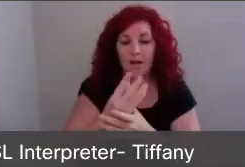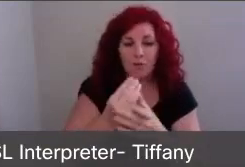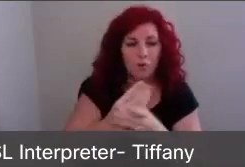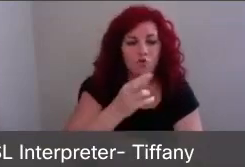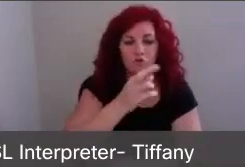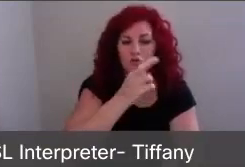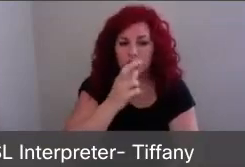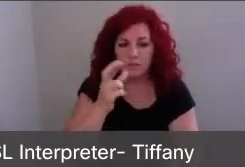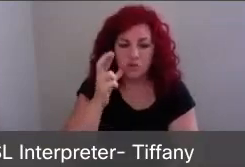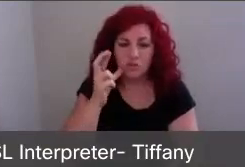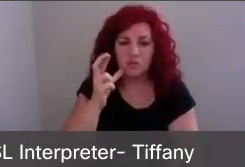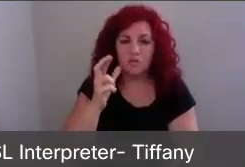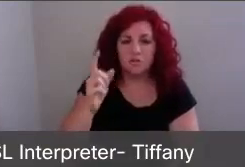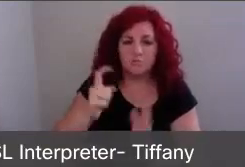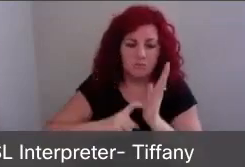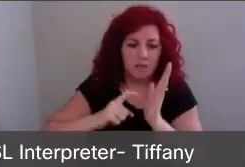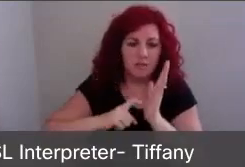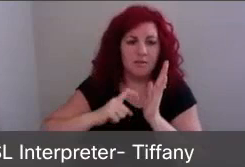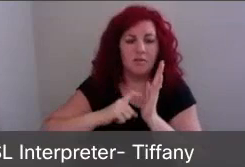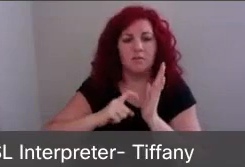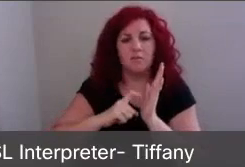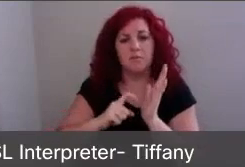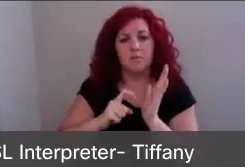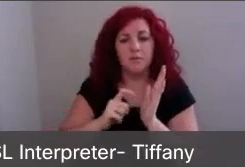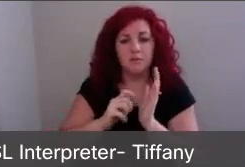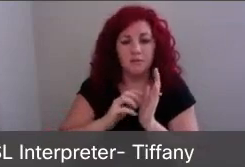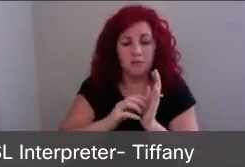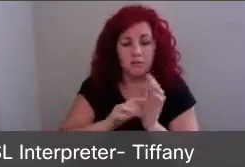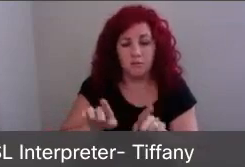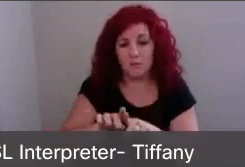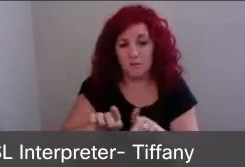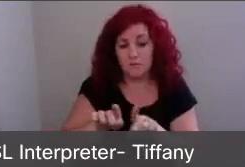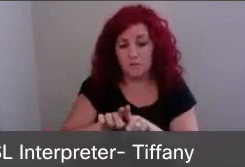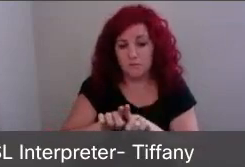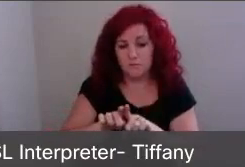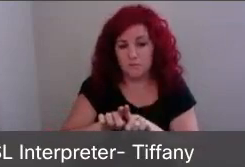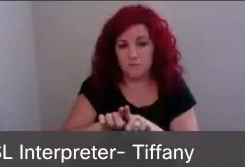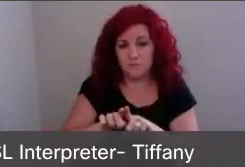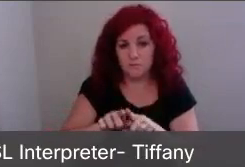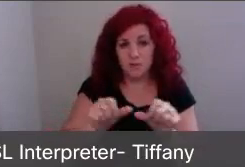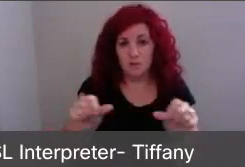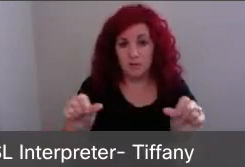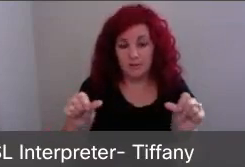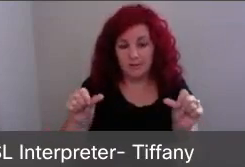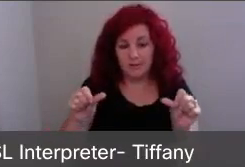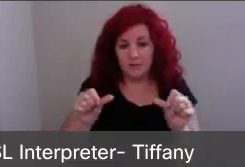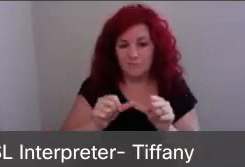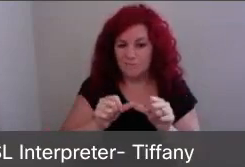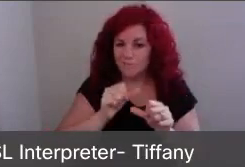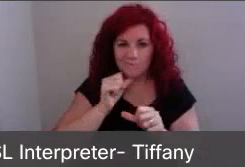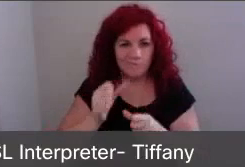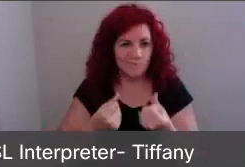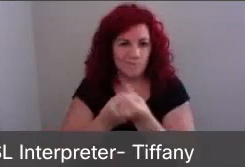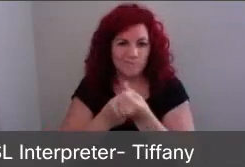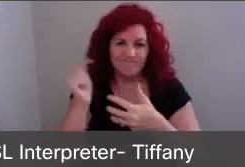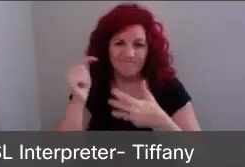ranching, our mining, and there's areas that do not support that,